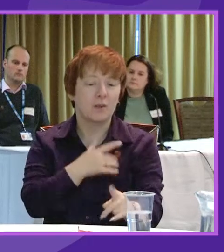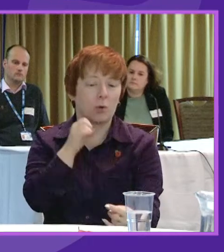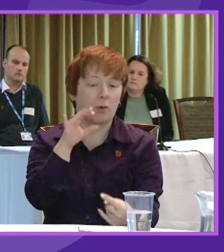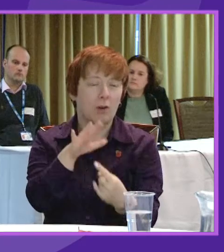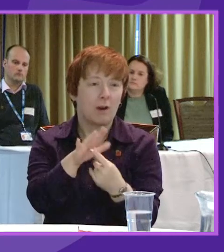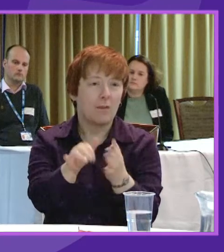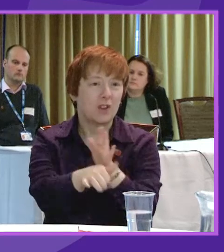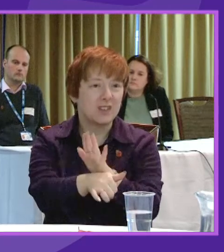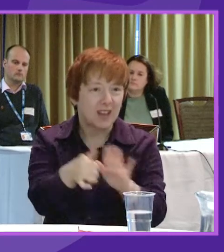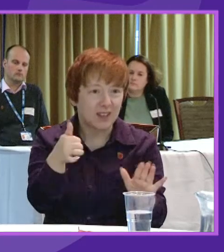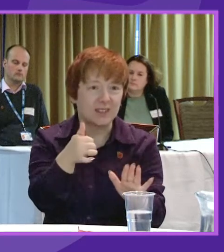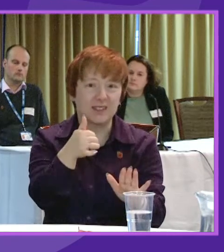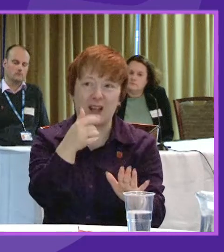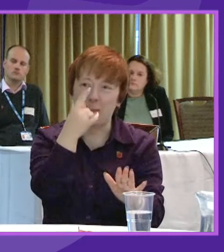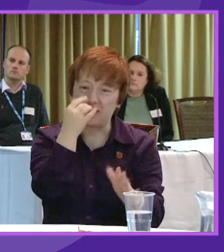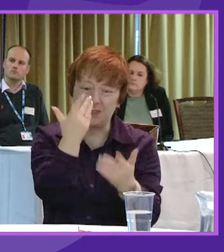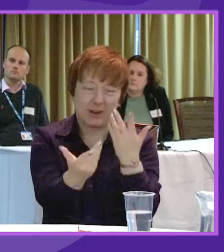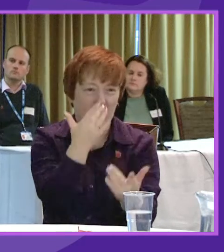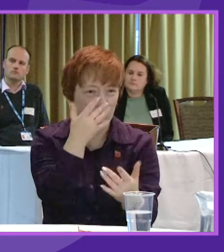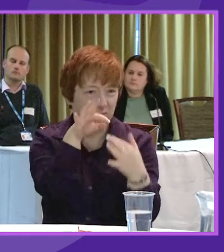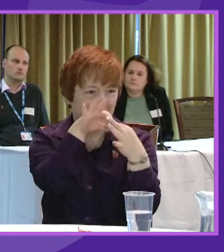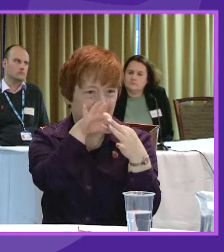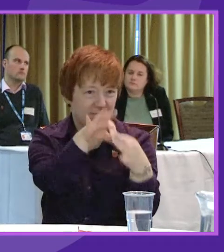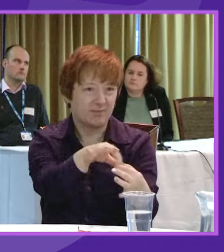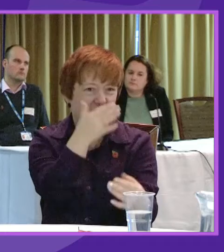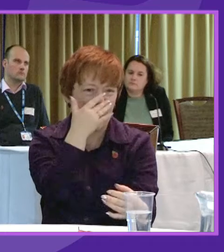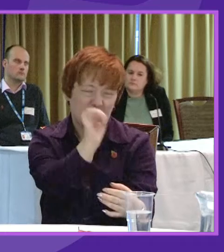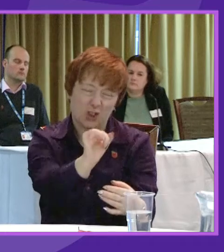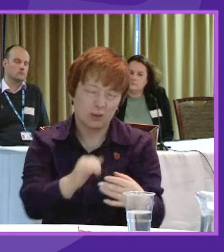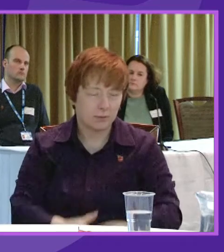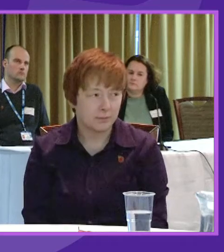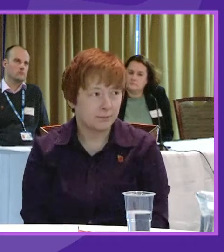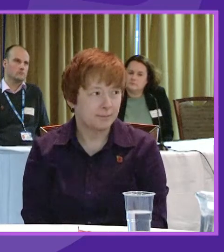some of the skills and abilities in terms of particular ages and other groups.